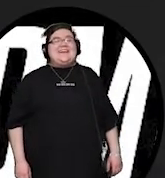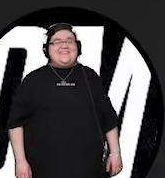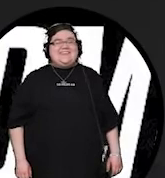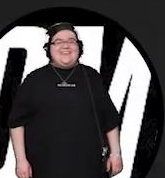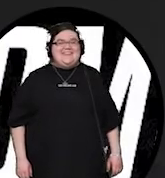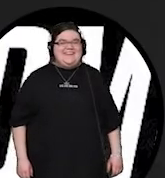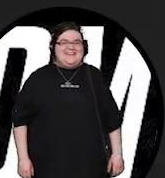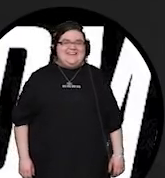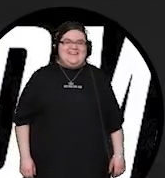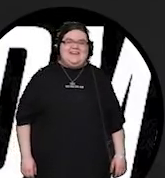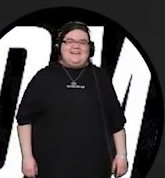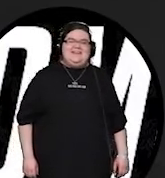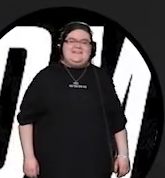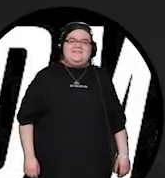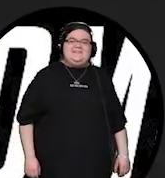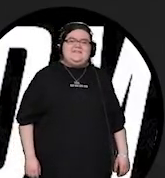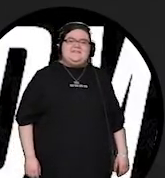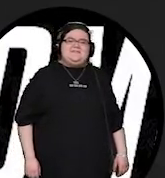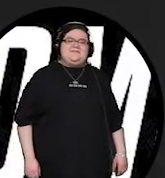Wait.